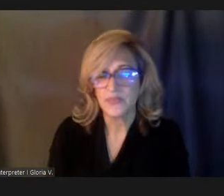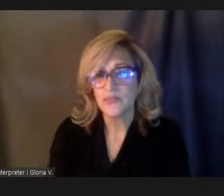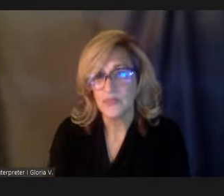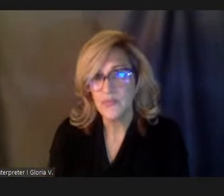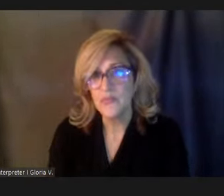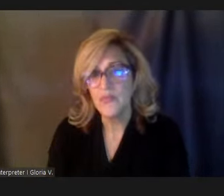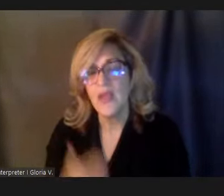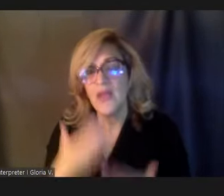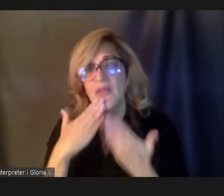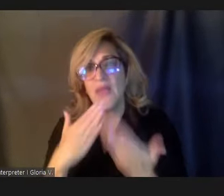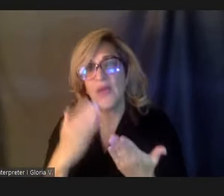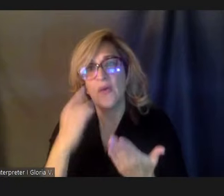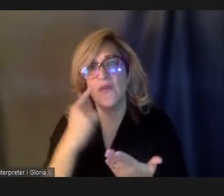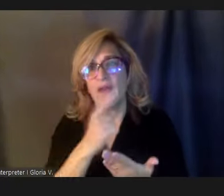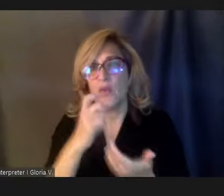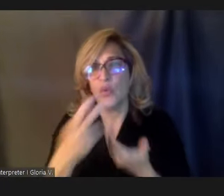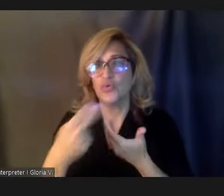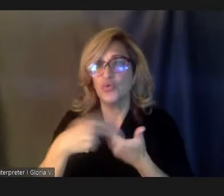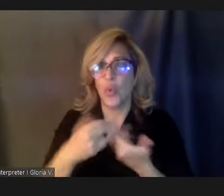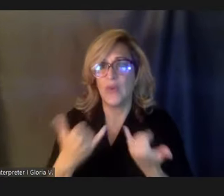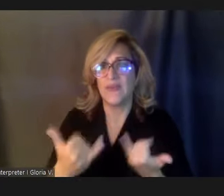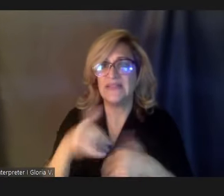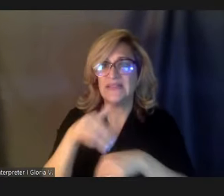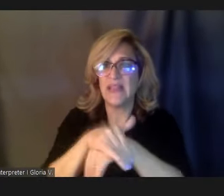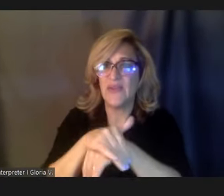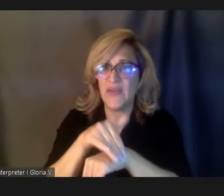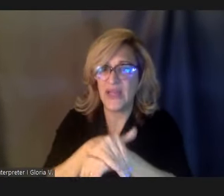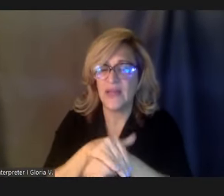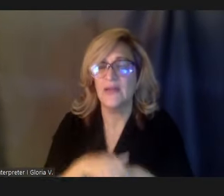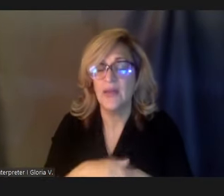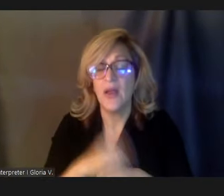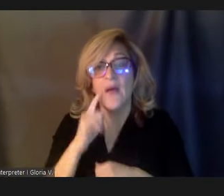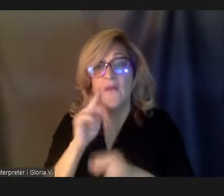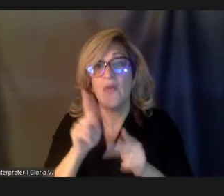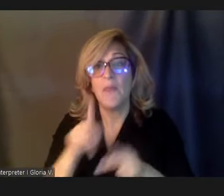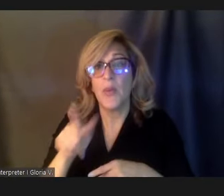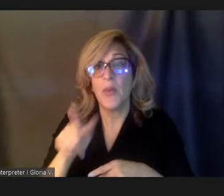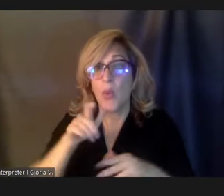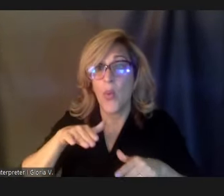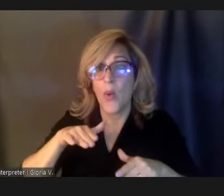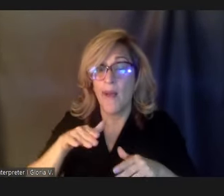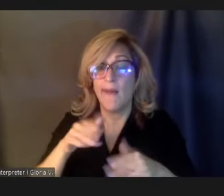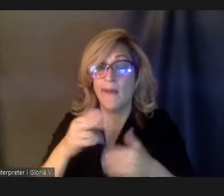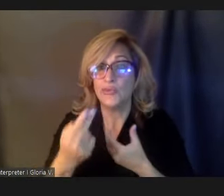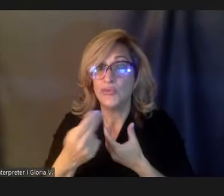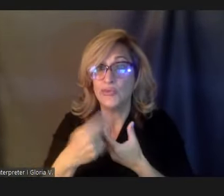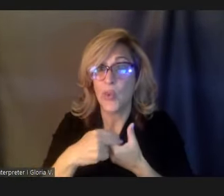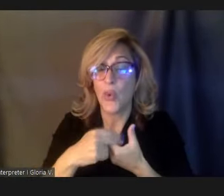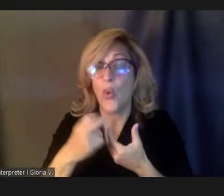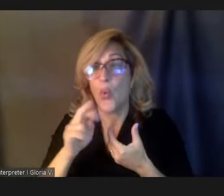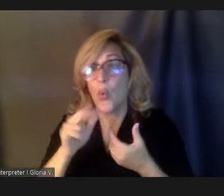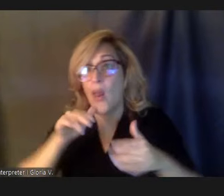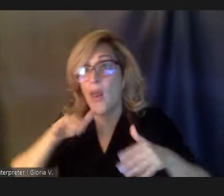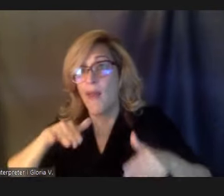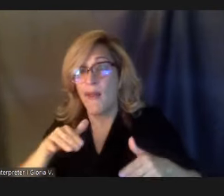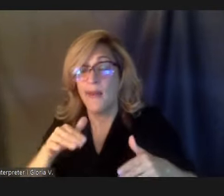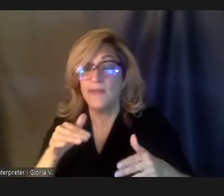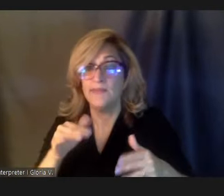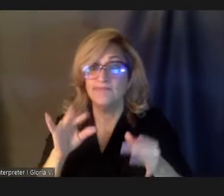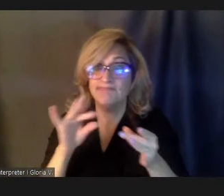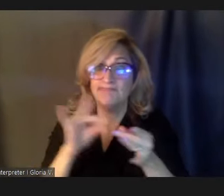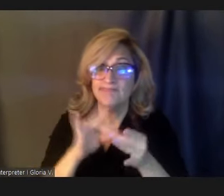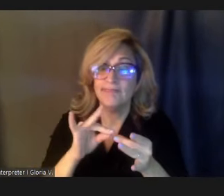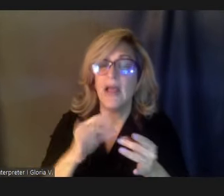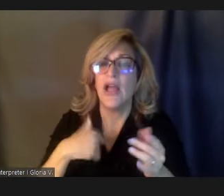Thank you to everyone for joining us this evening. For those who did not do so already, we encourage you to take